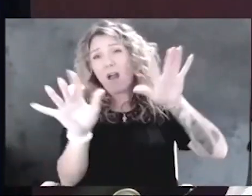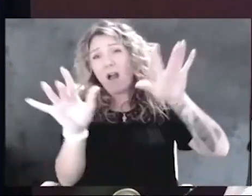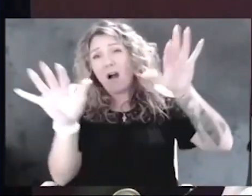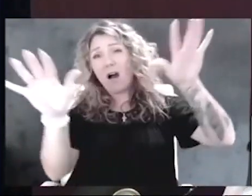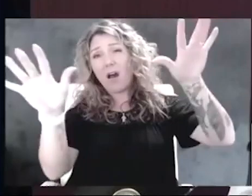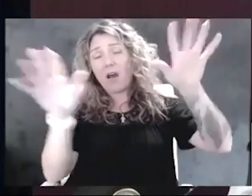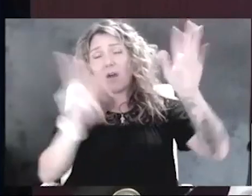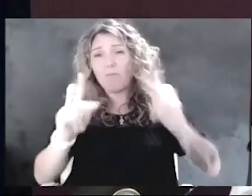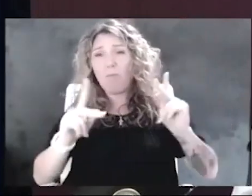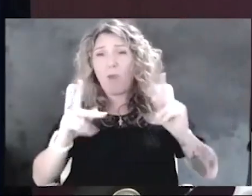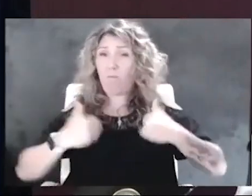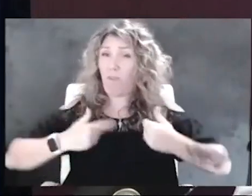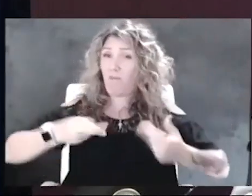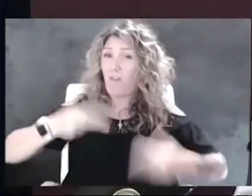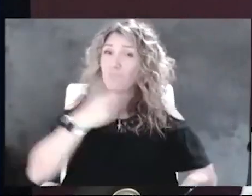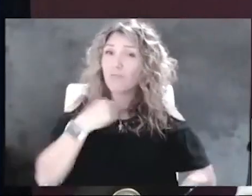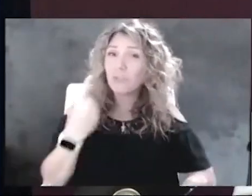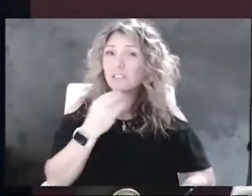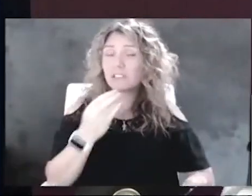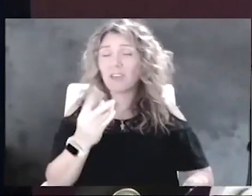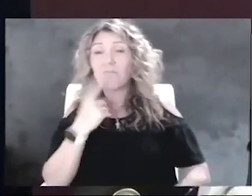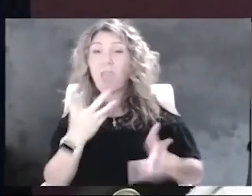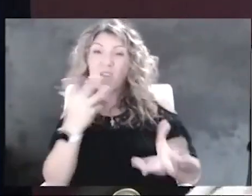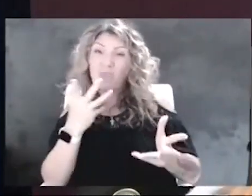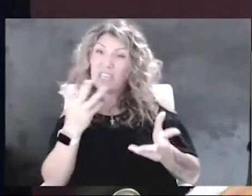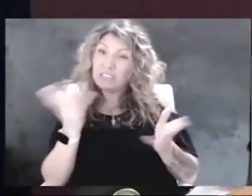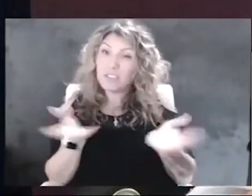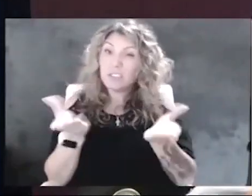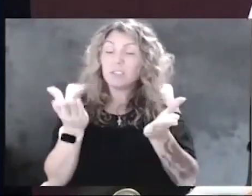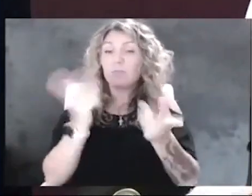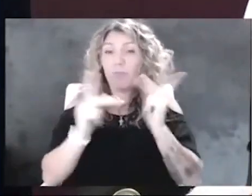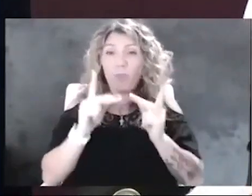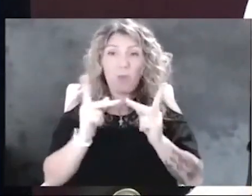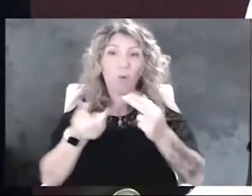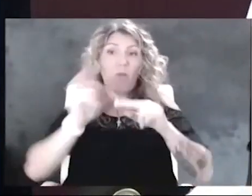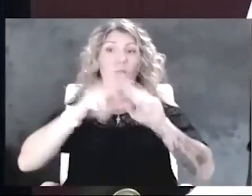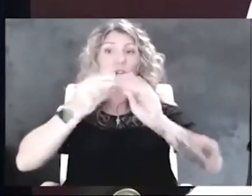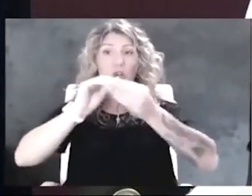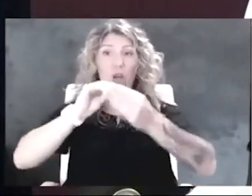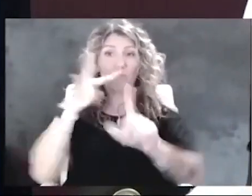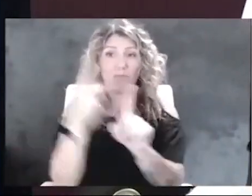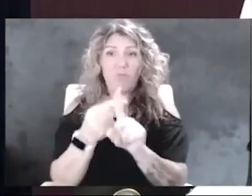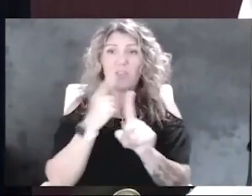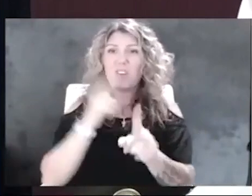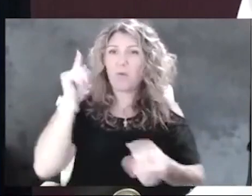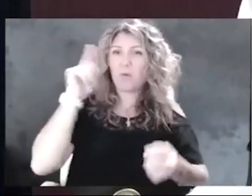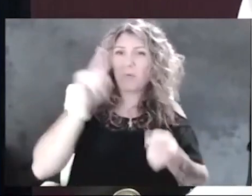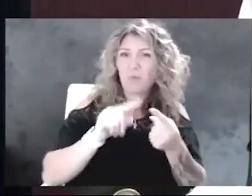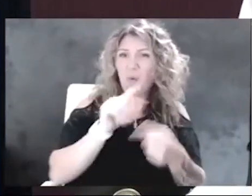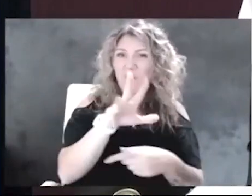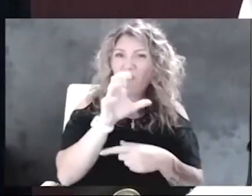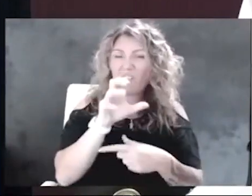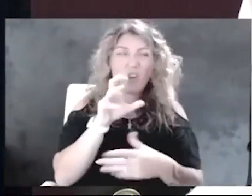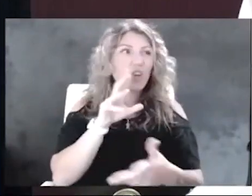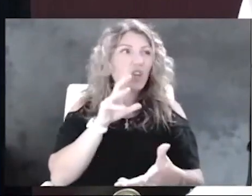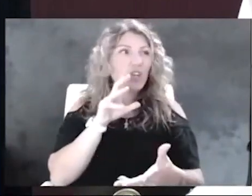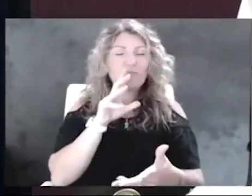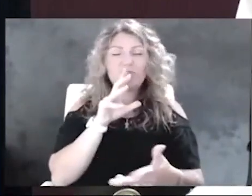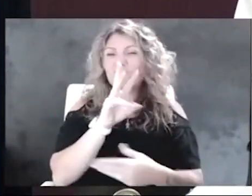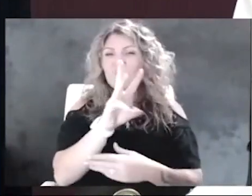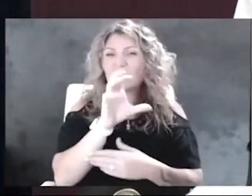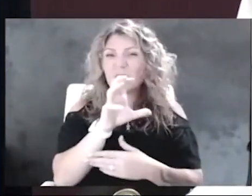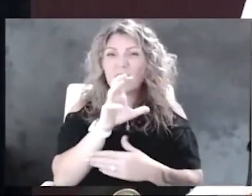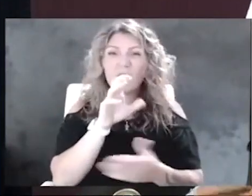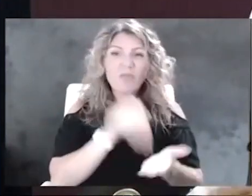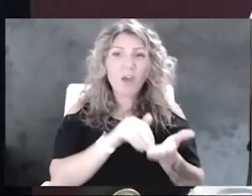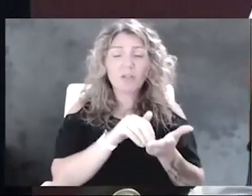risk. I think that may be driving some of the uptick in vaccine. Vaccination in the United States had fallen down to about 500,000 to 600,000 a day. It was getting close to back to 1 million,